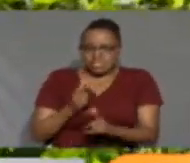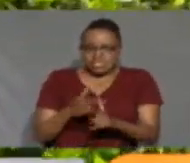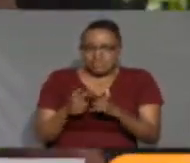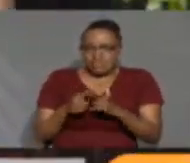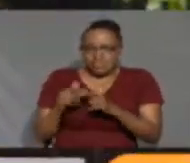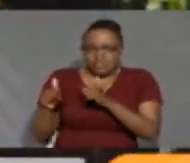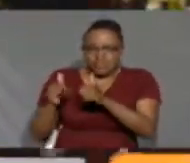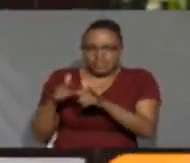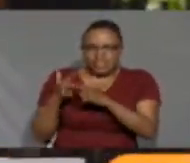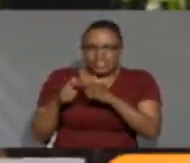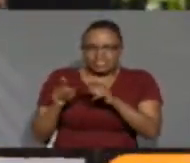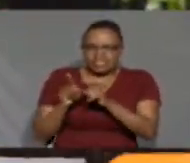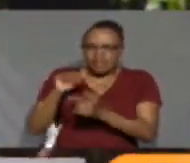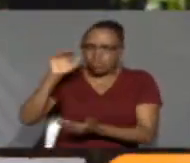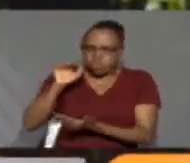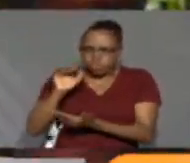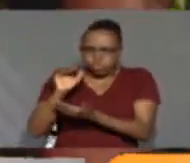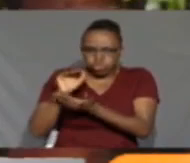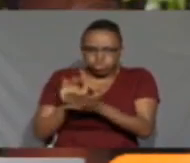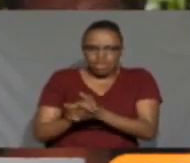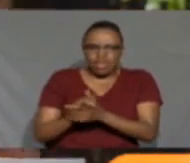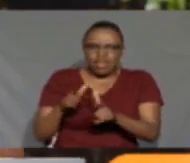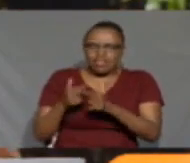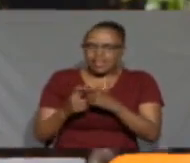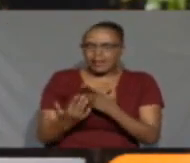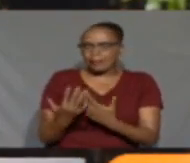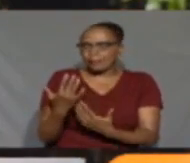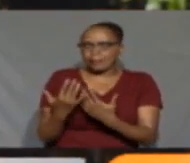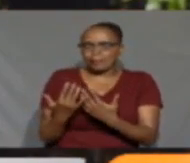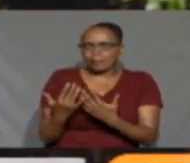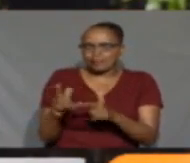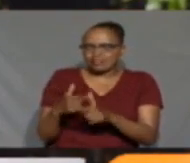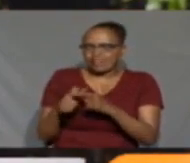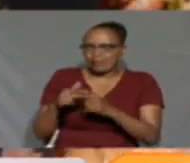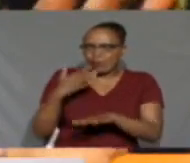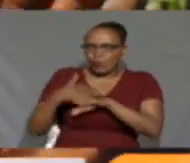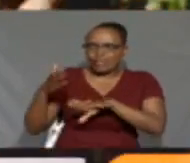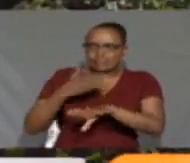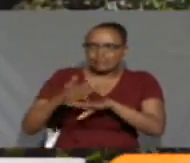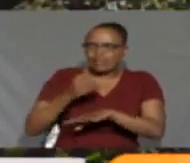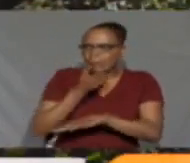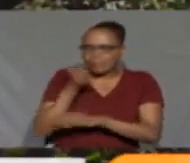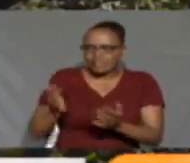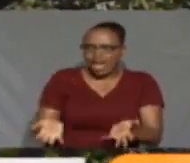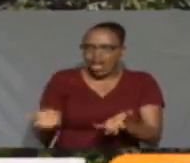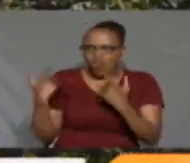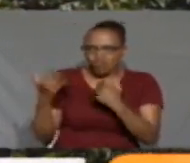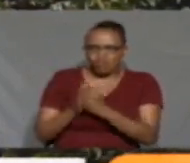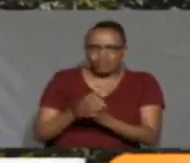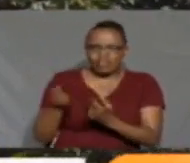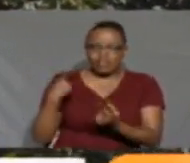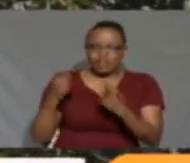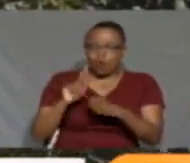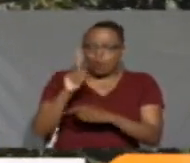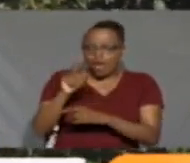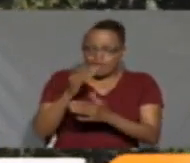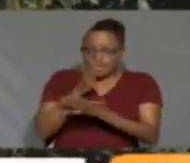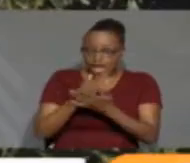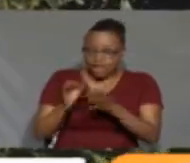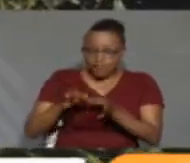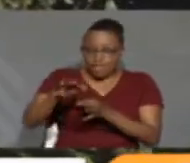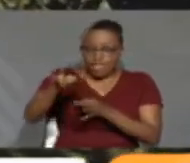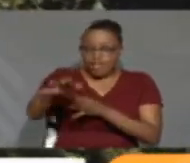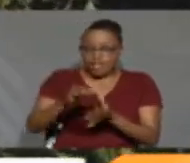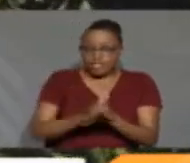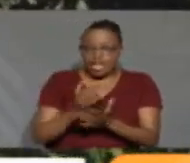tunubali, wanafinya mpaka inakuwa moto inaungua. Nikaamua nikasema sasa kwa ajili nitoe chai. From 1.5 acres, Omanga